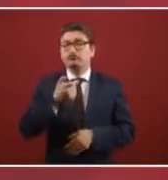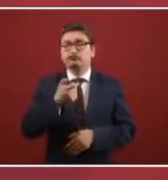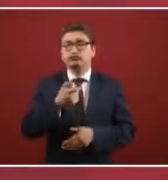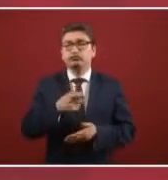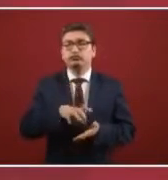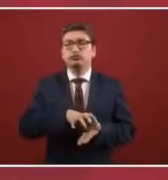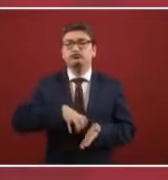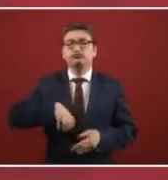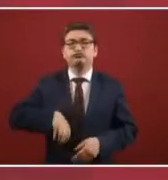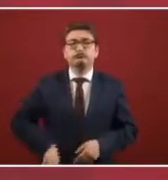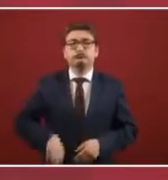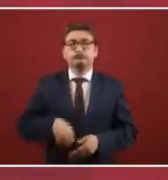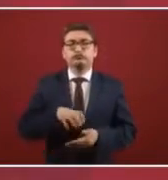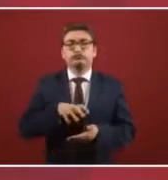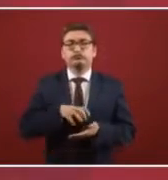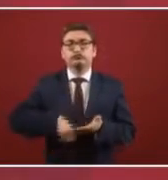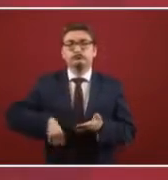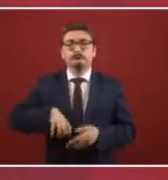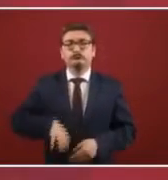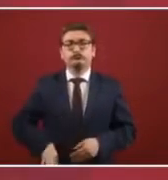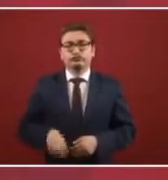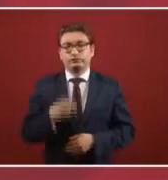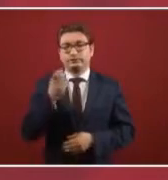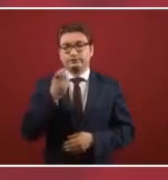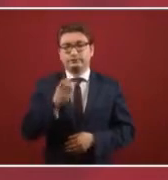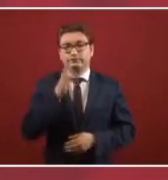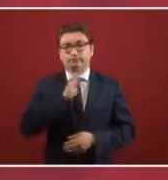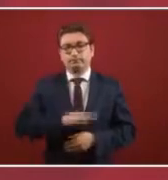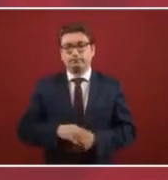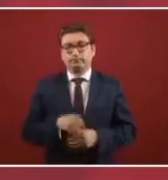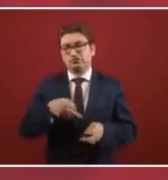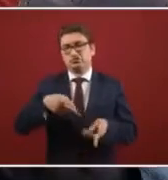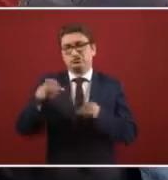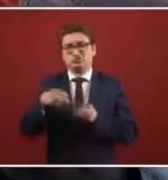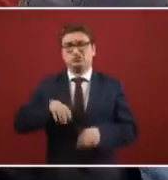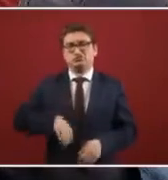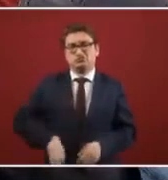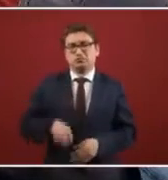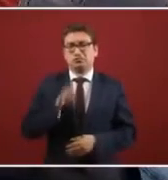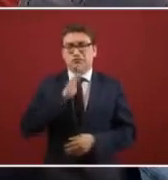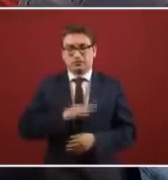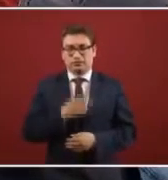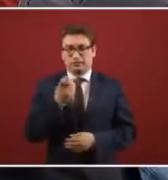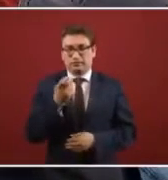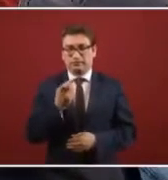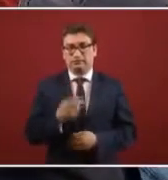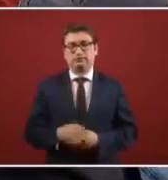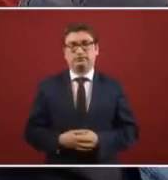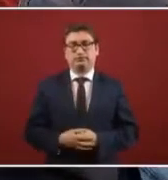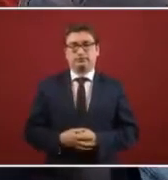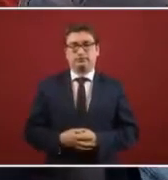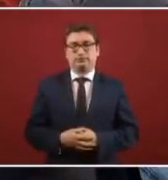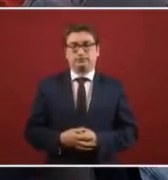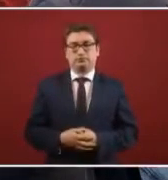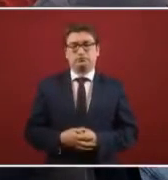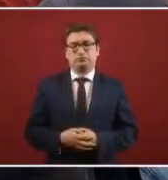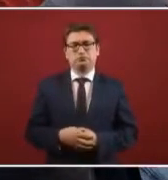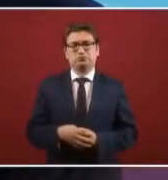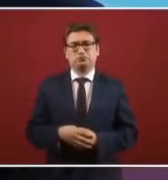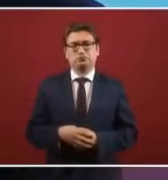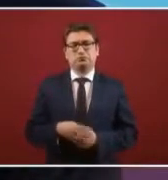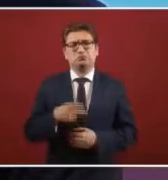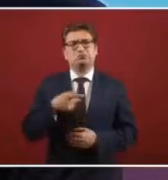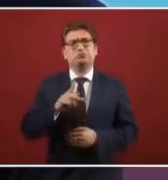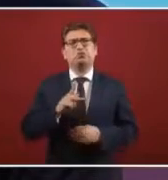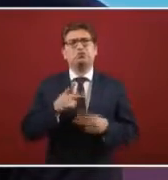you take eso es lo que the está mal, funds with, pero el que at the cost of somebody else. ha hecho